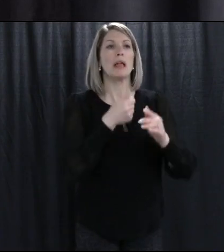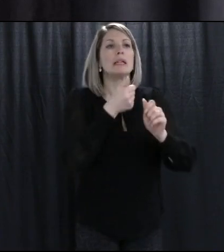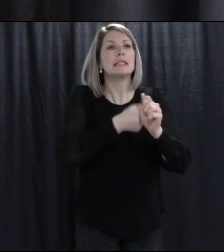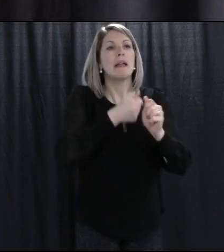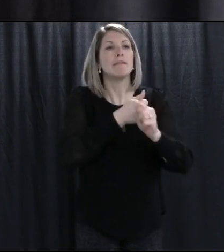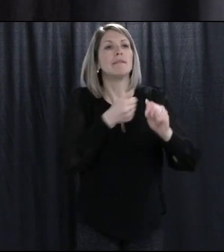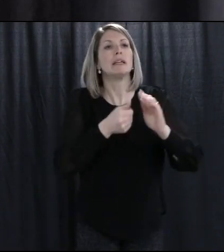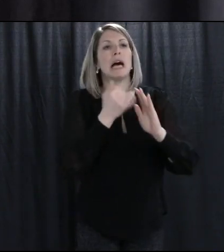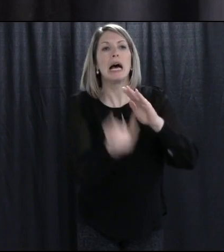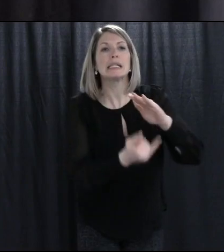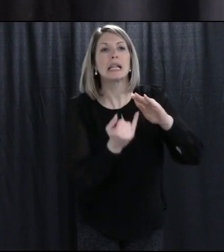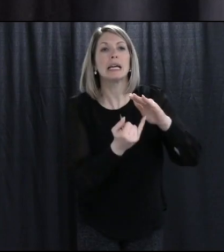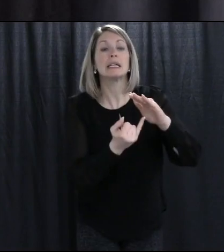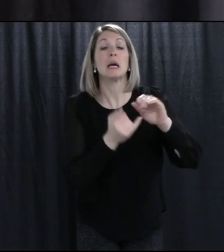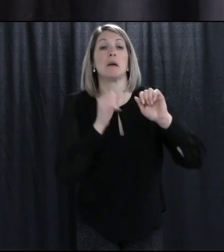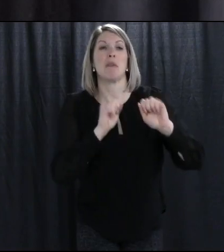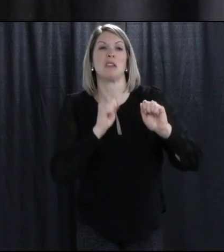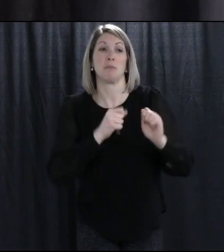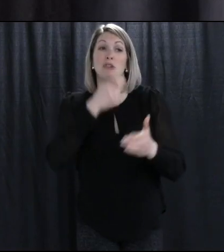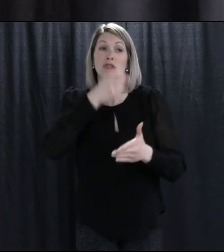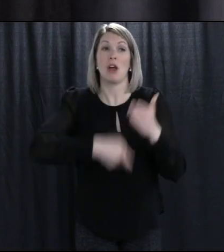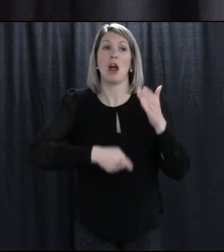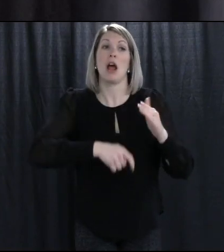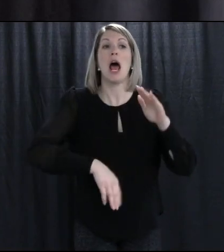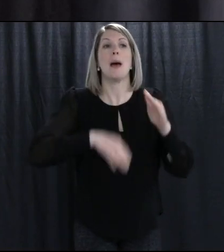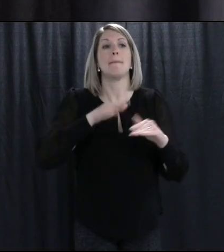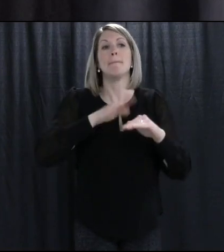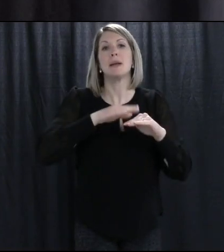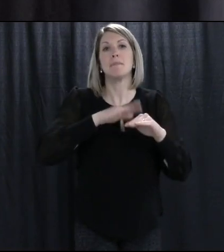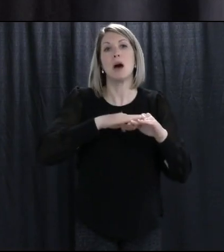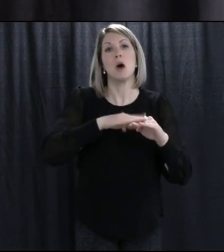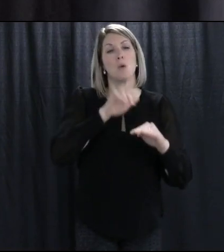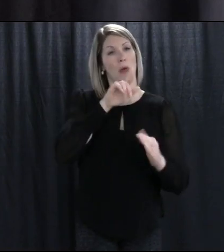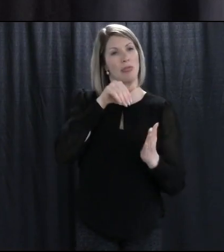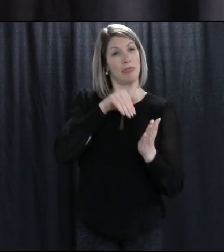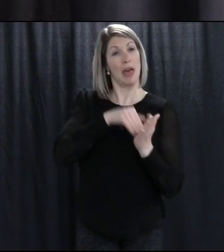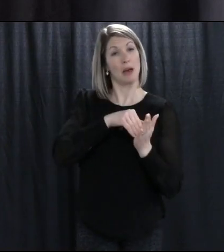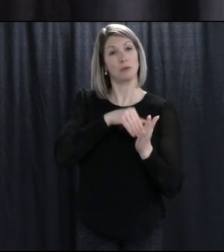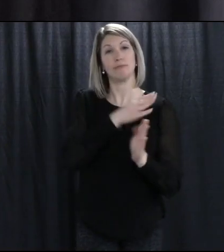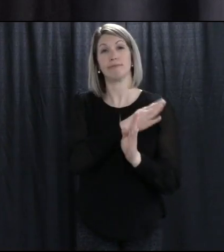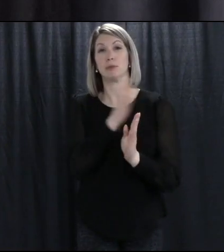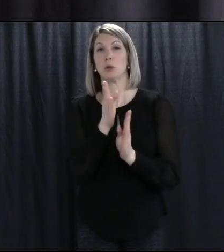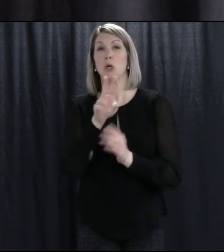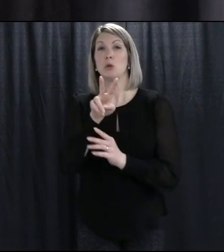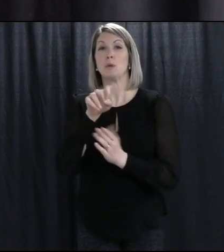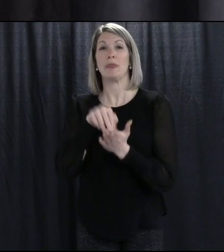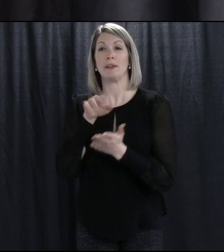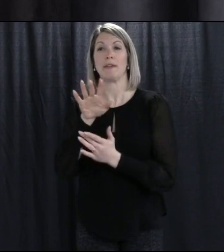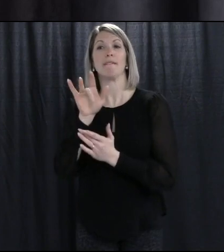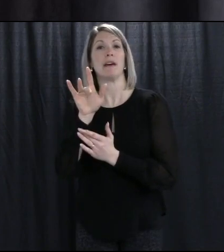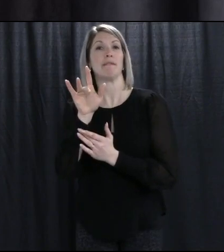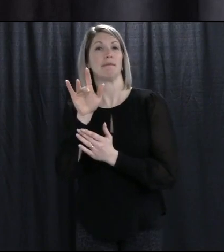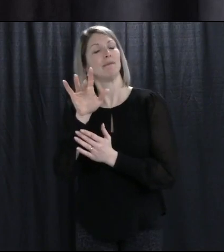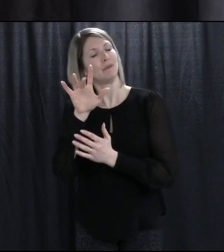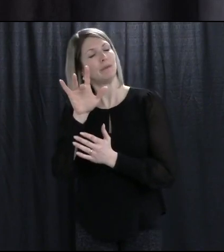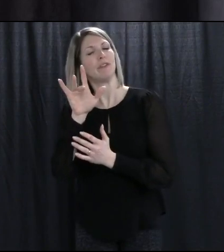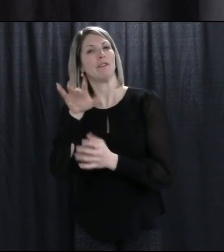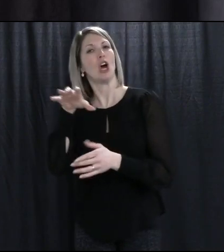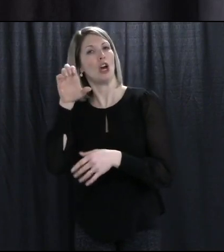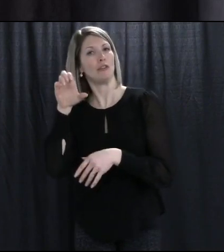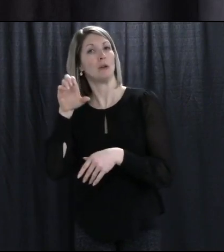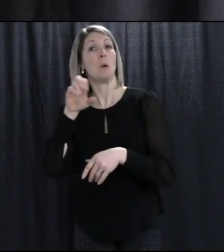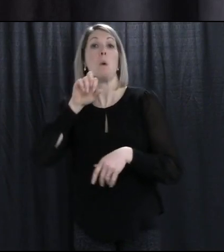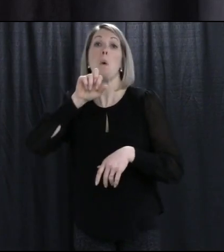between $500 and $2,500, or a prison sentence of less than 6 months, or a combination of the